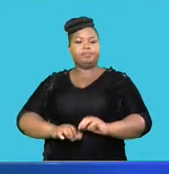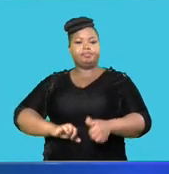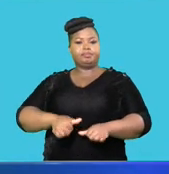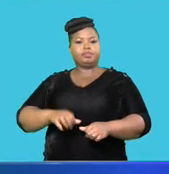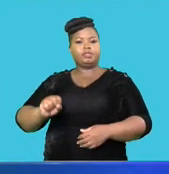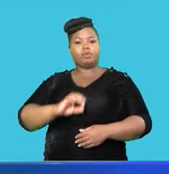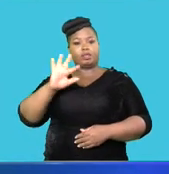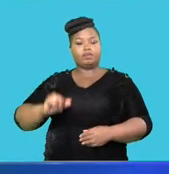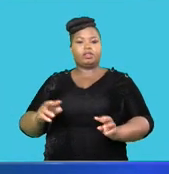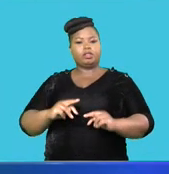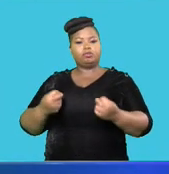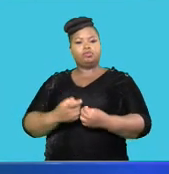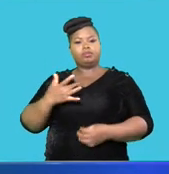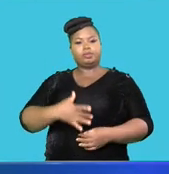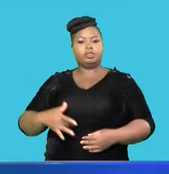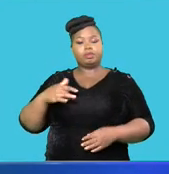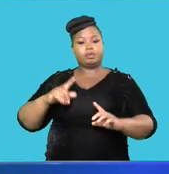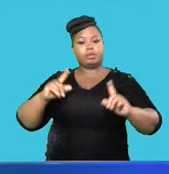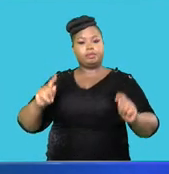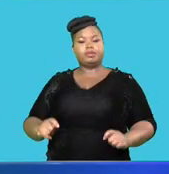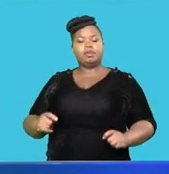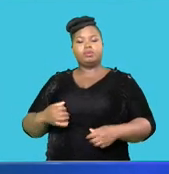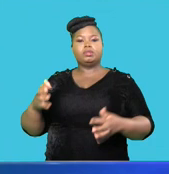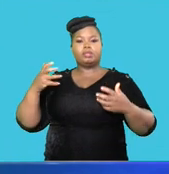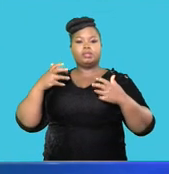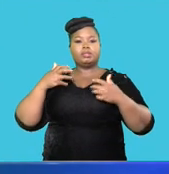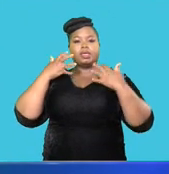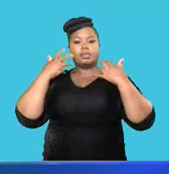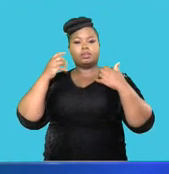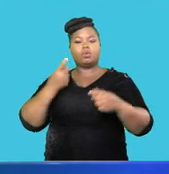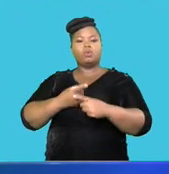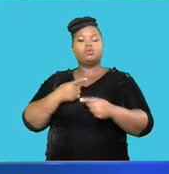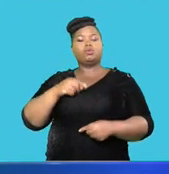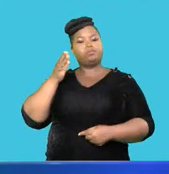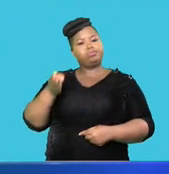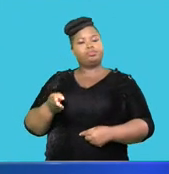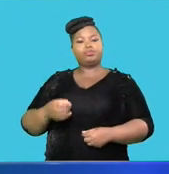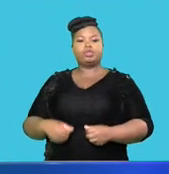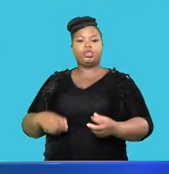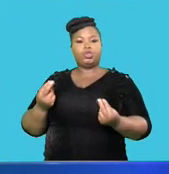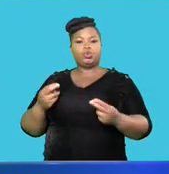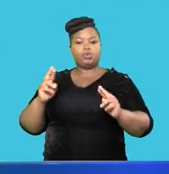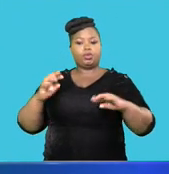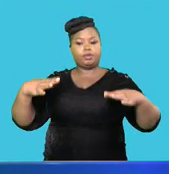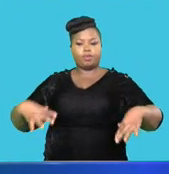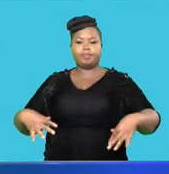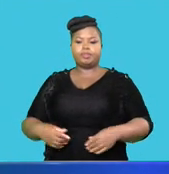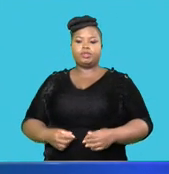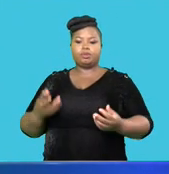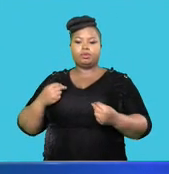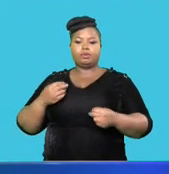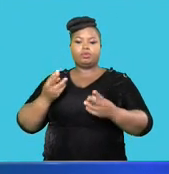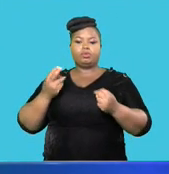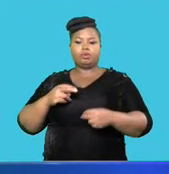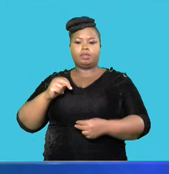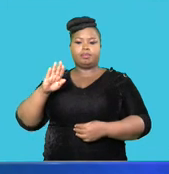representative South African national champions, the Cape Town Tigers, unveiled their new uniform, also welcoming their new former